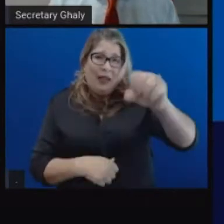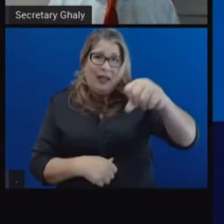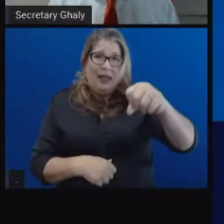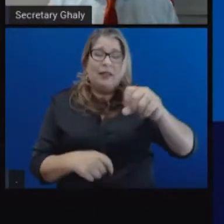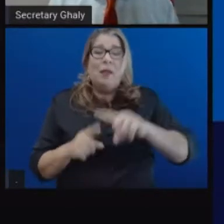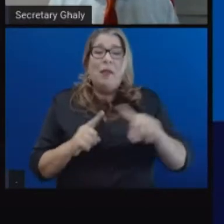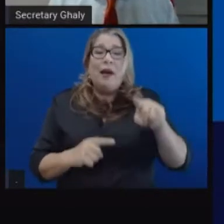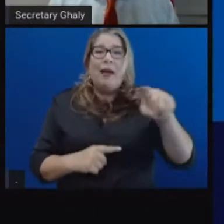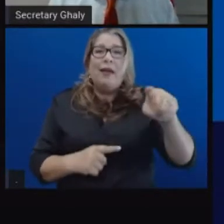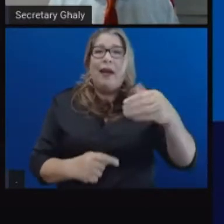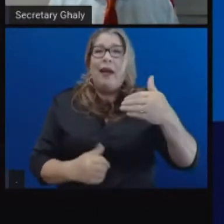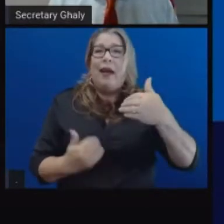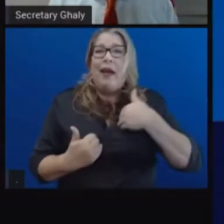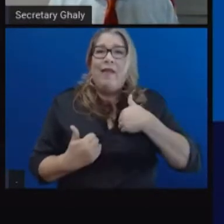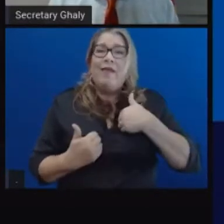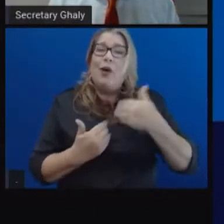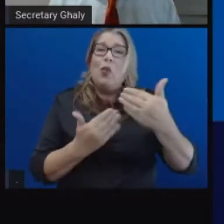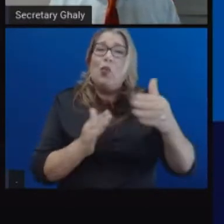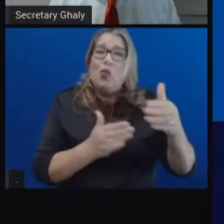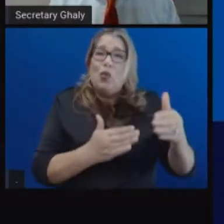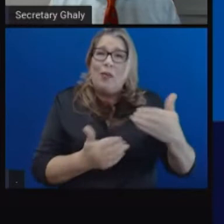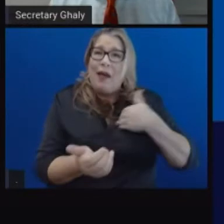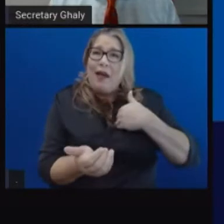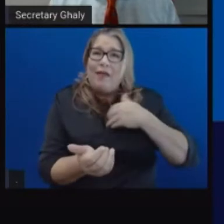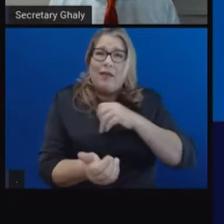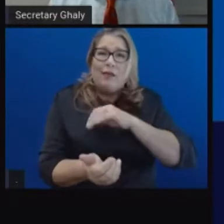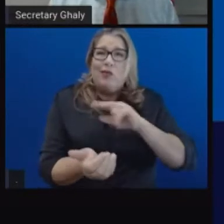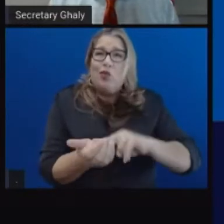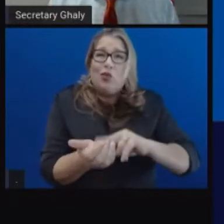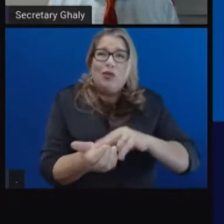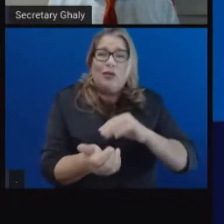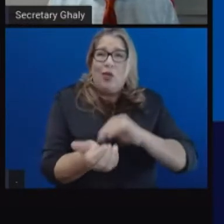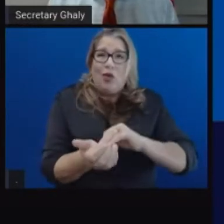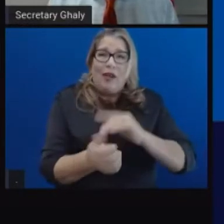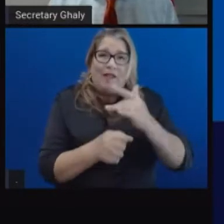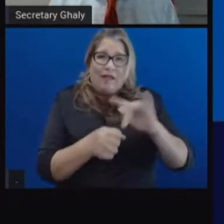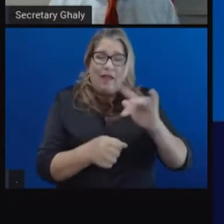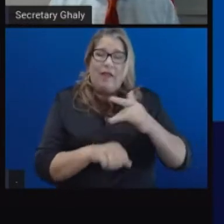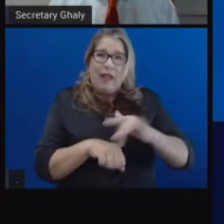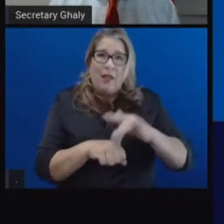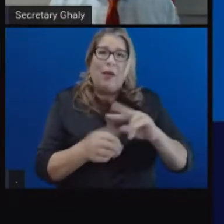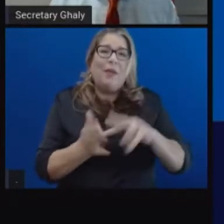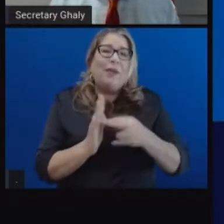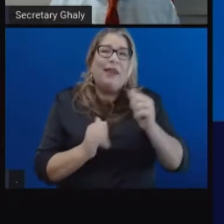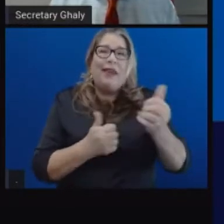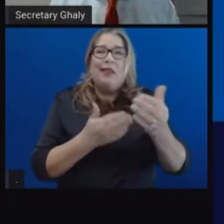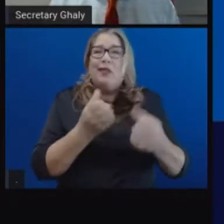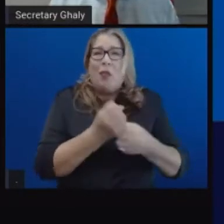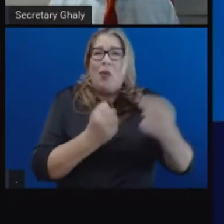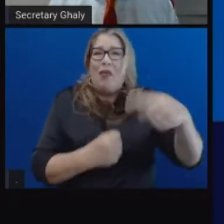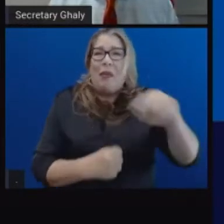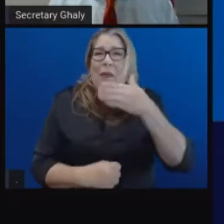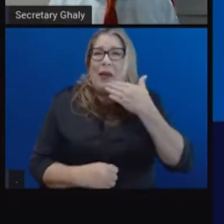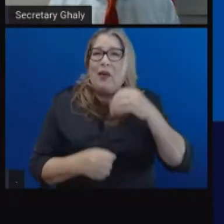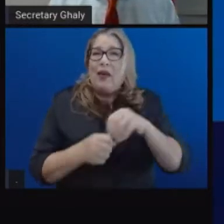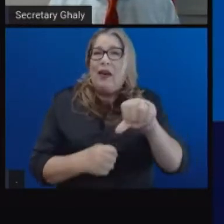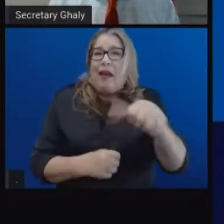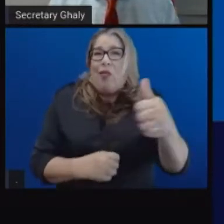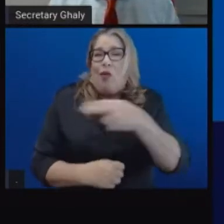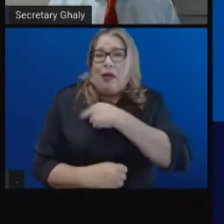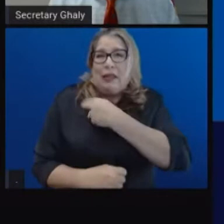care at the level we all expect. Since New Year's Eve, after working hard with hospitals,